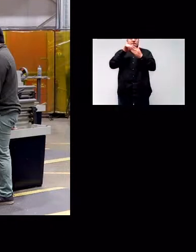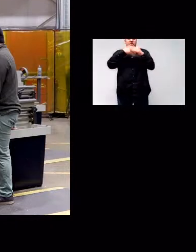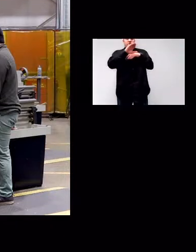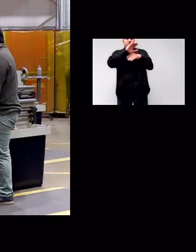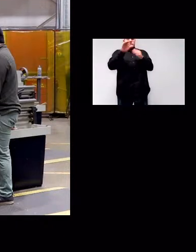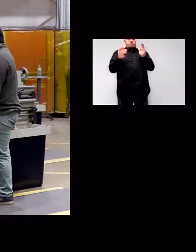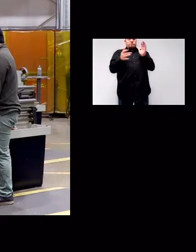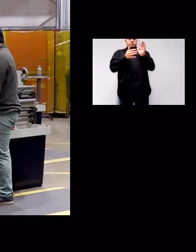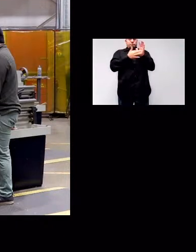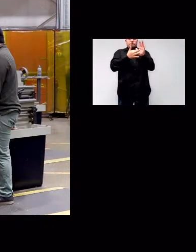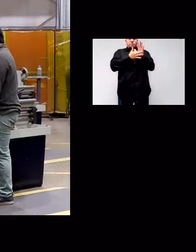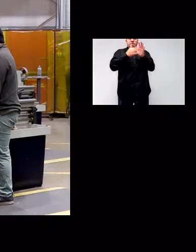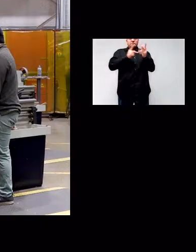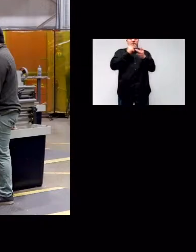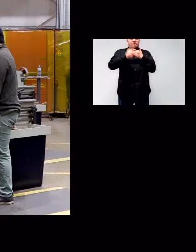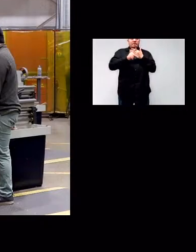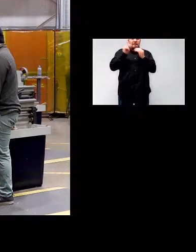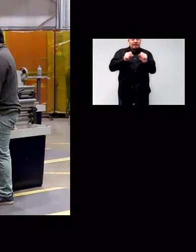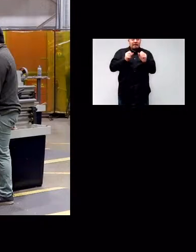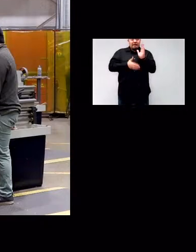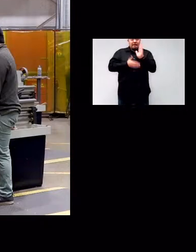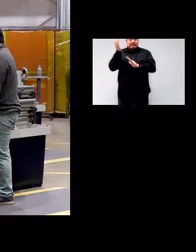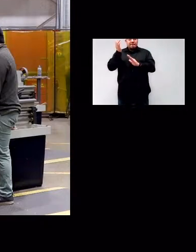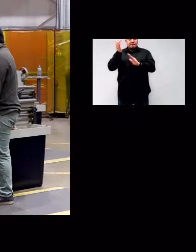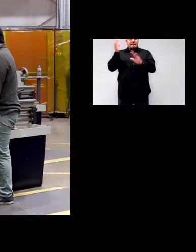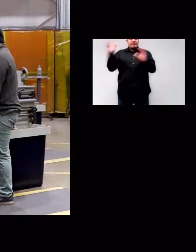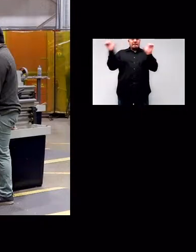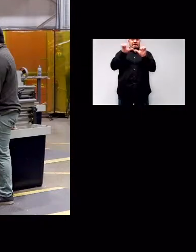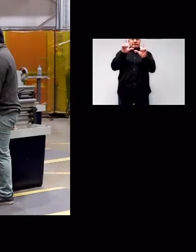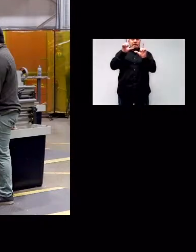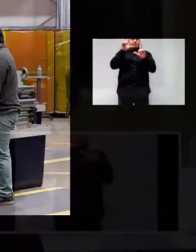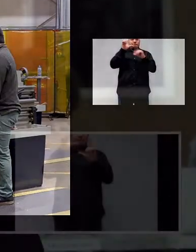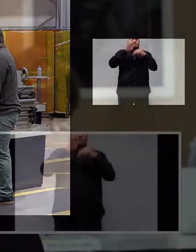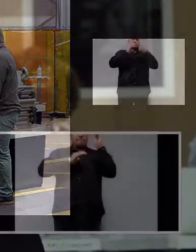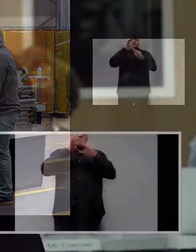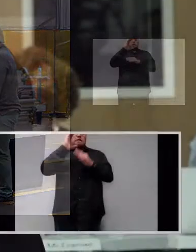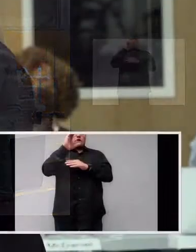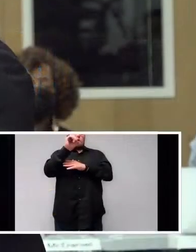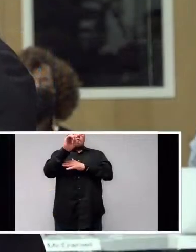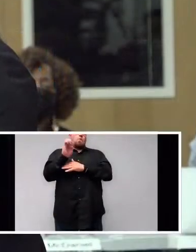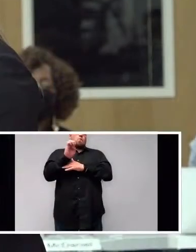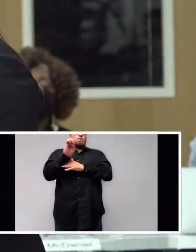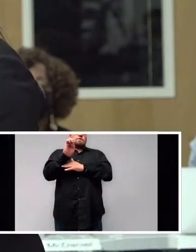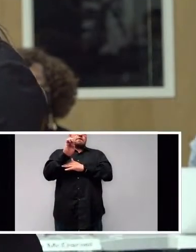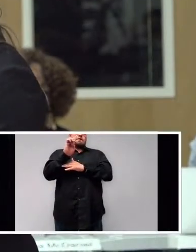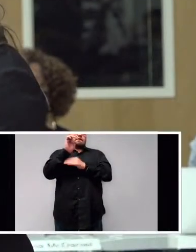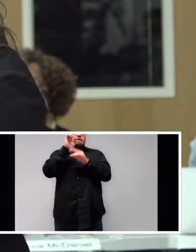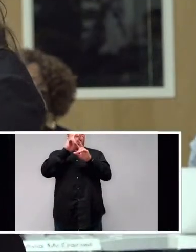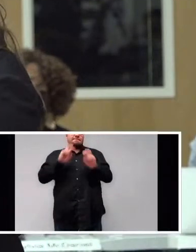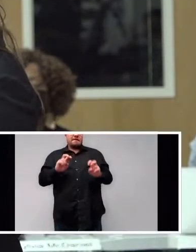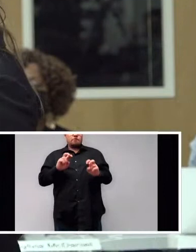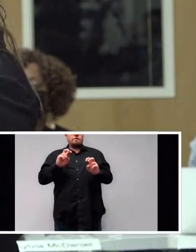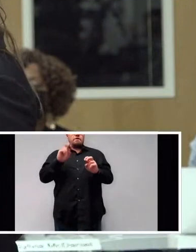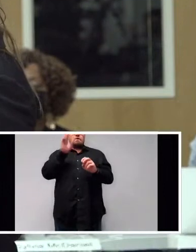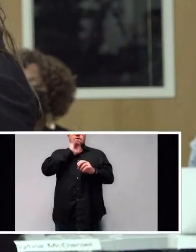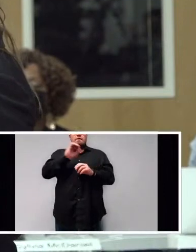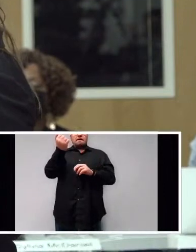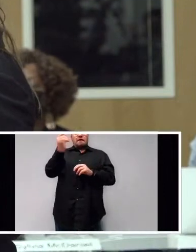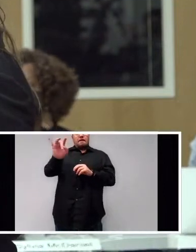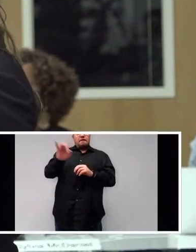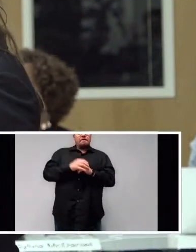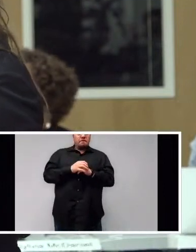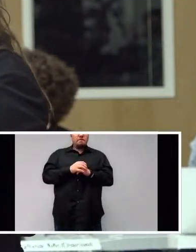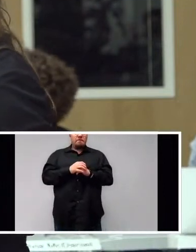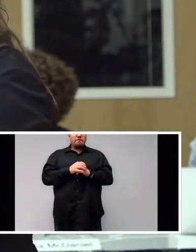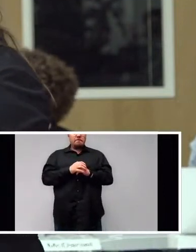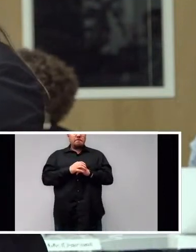program can literally leave as a licensed building code inspector. at 18 with no bills, living at home